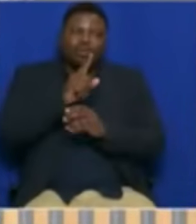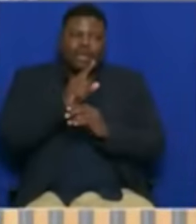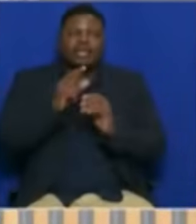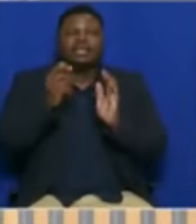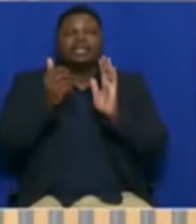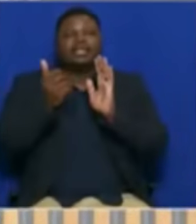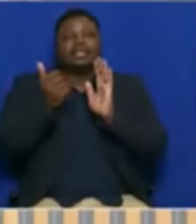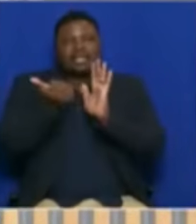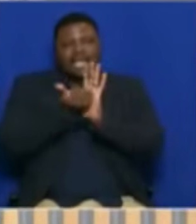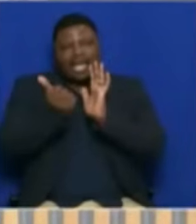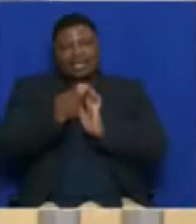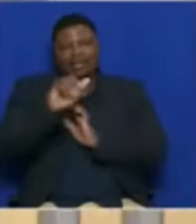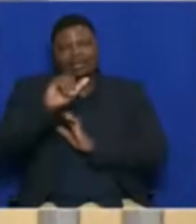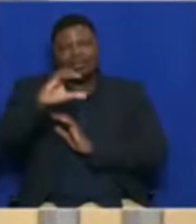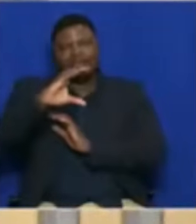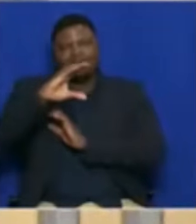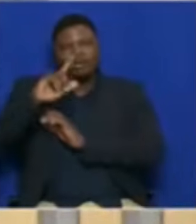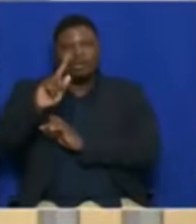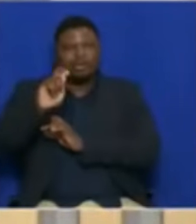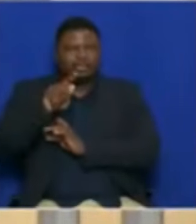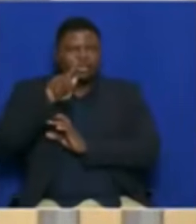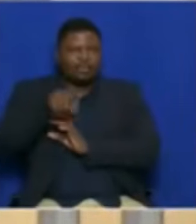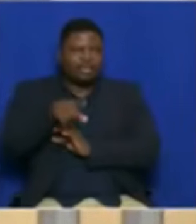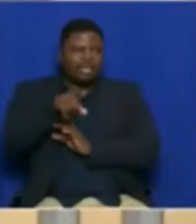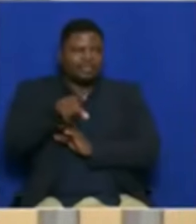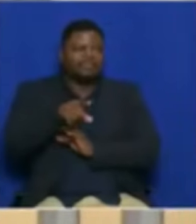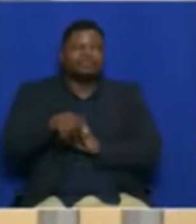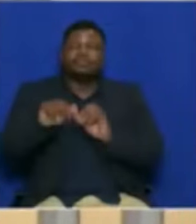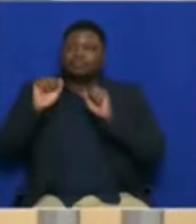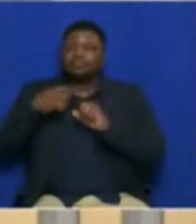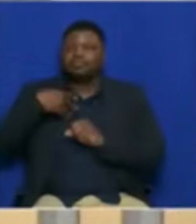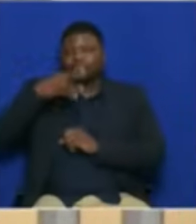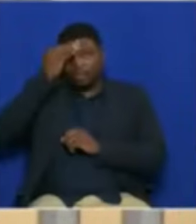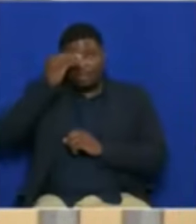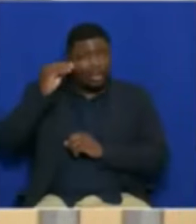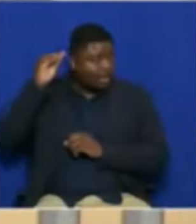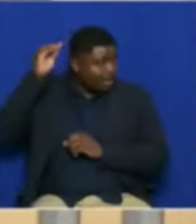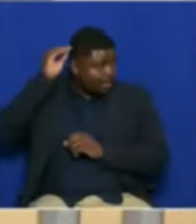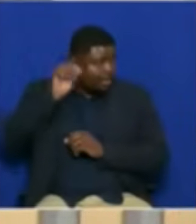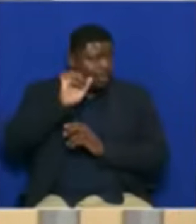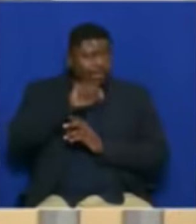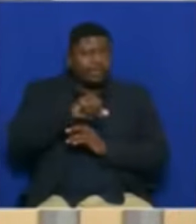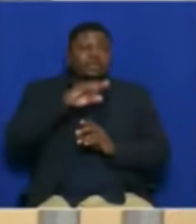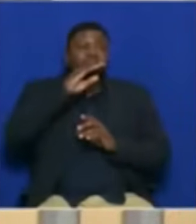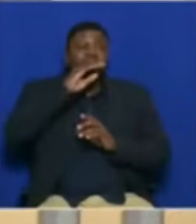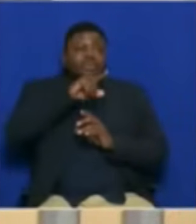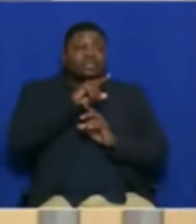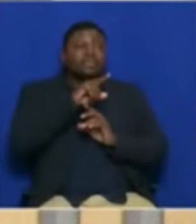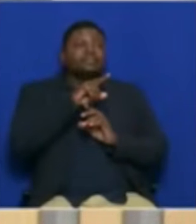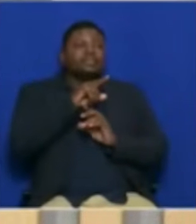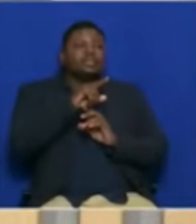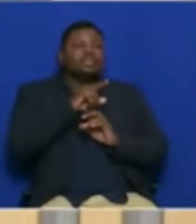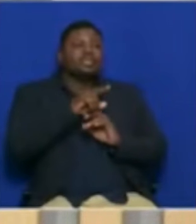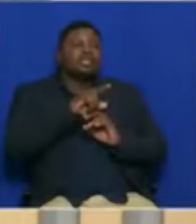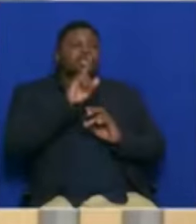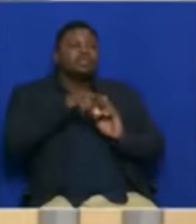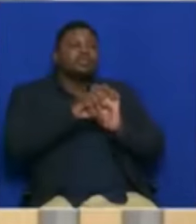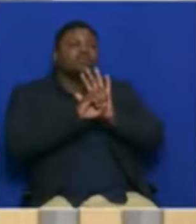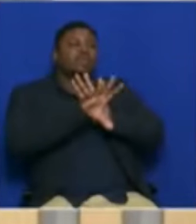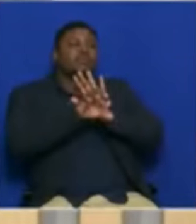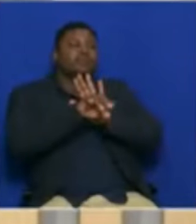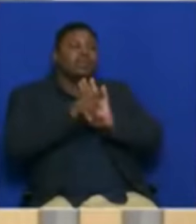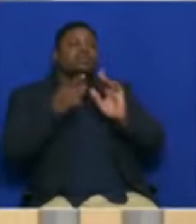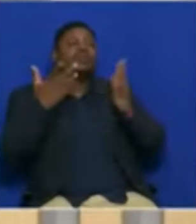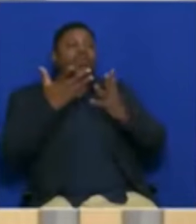note that the comment that it should have not been advertised outside. I mean, the SAPS advertised it